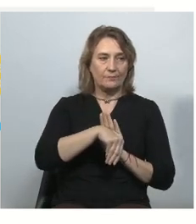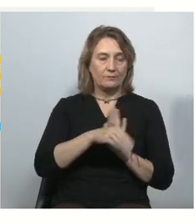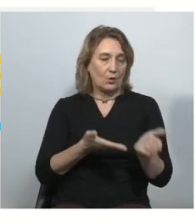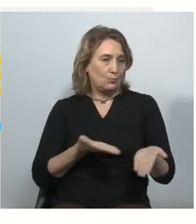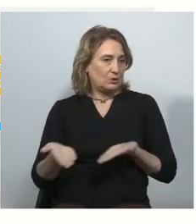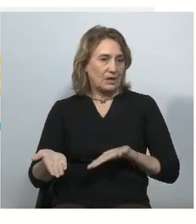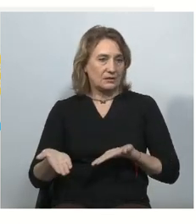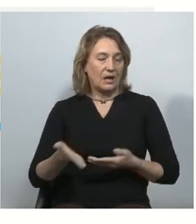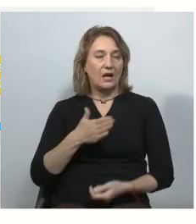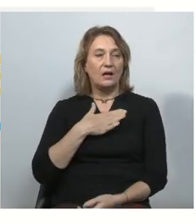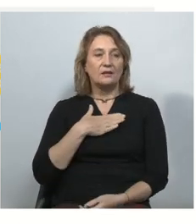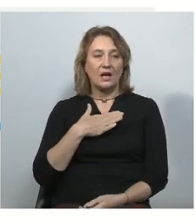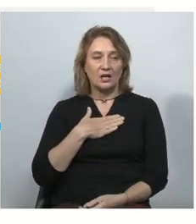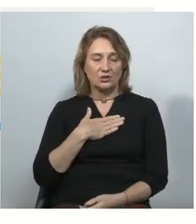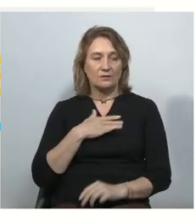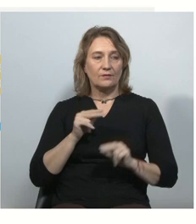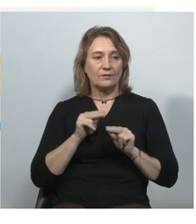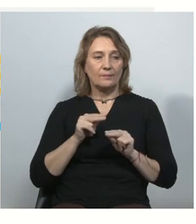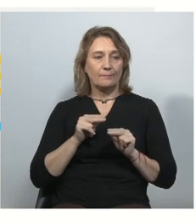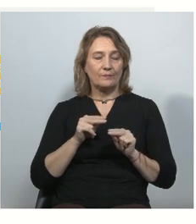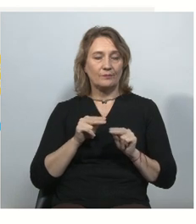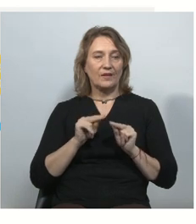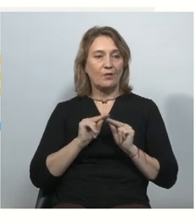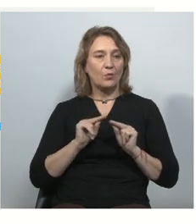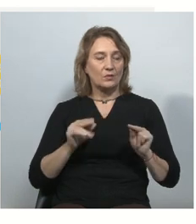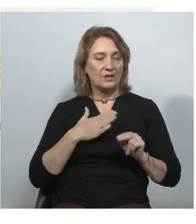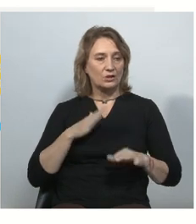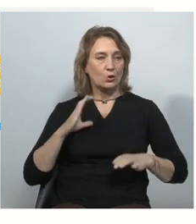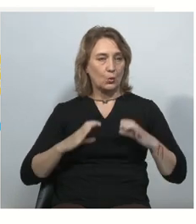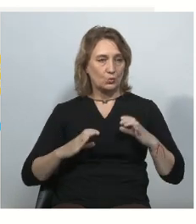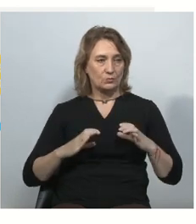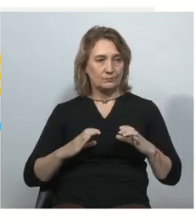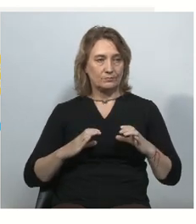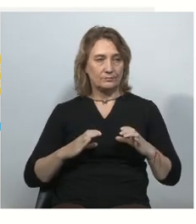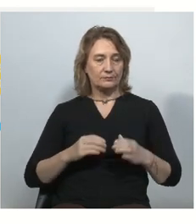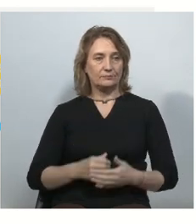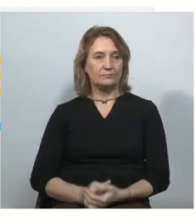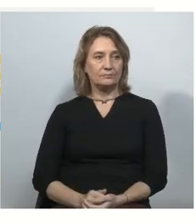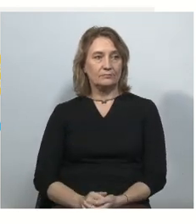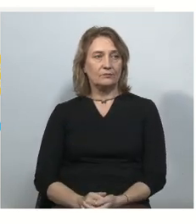education, there is such an opportunity. Our facilitators